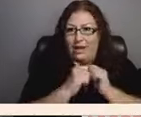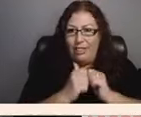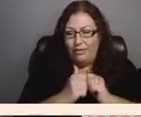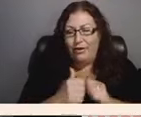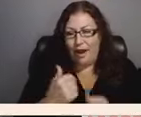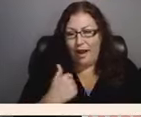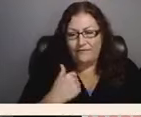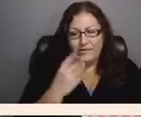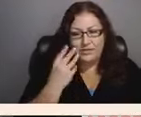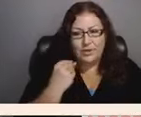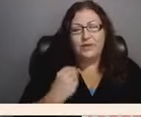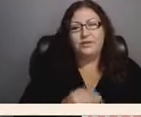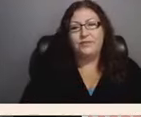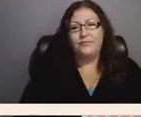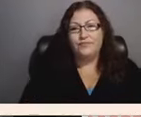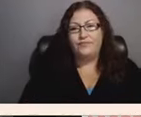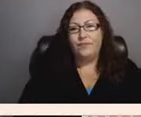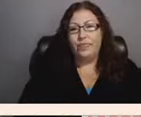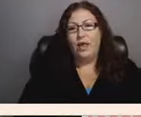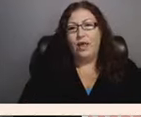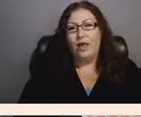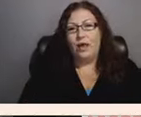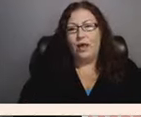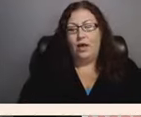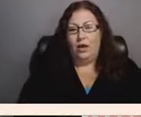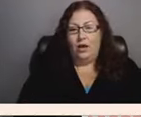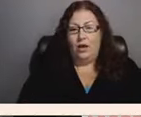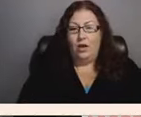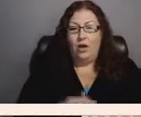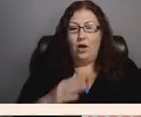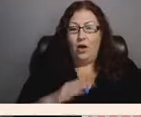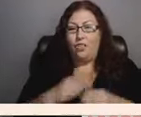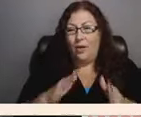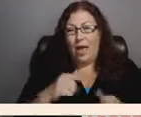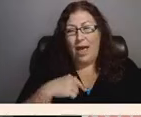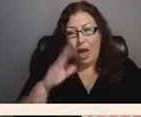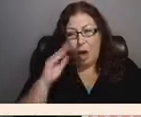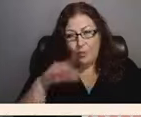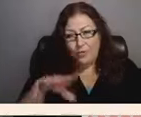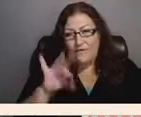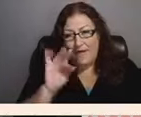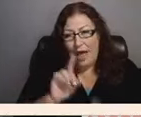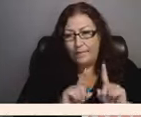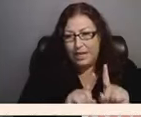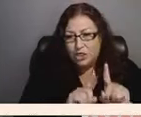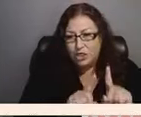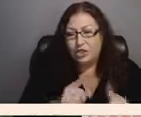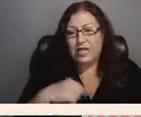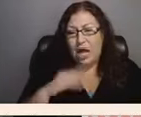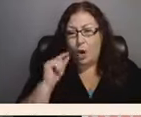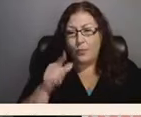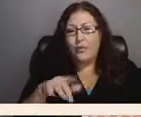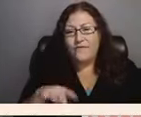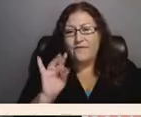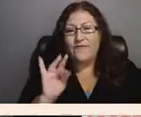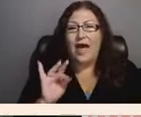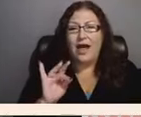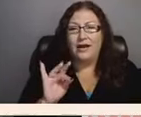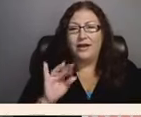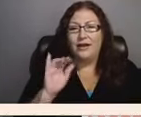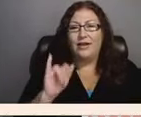been, um, along the way, I hope that you have found mentors, you have found the force